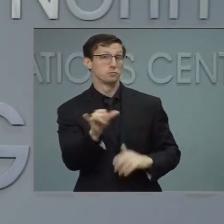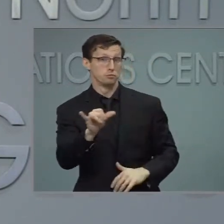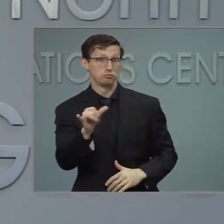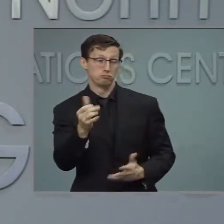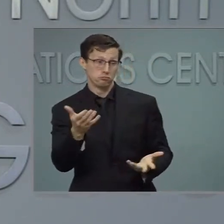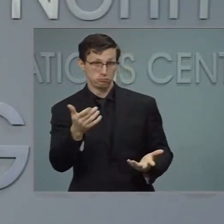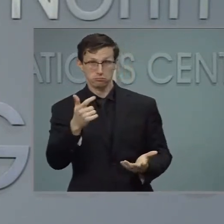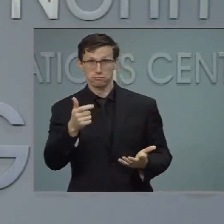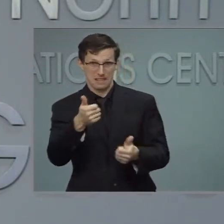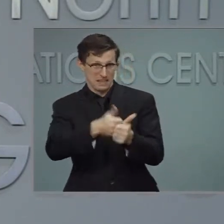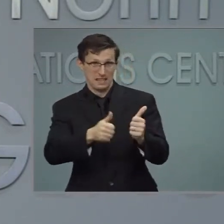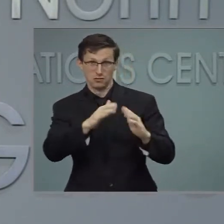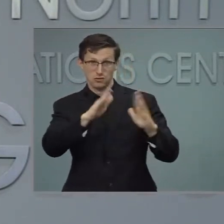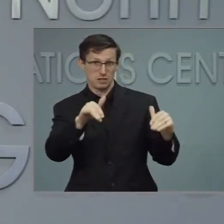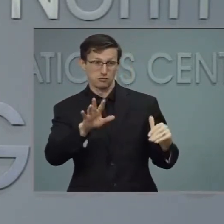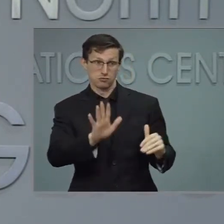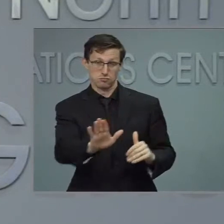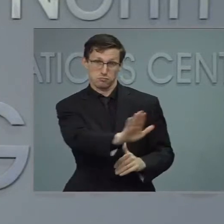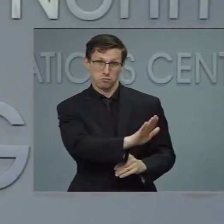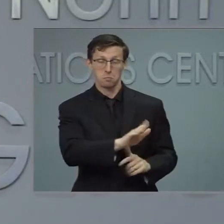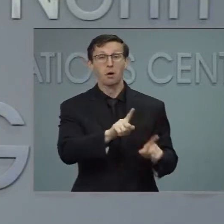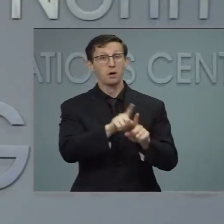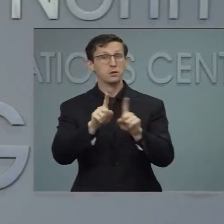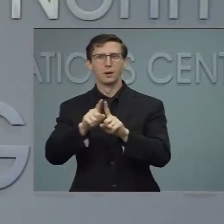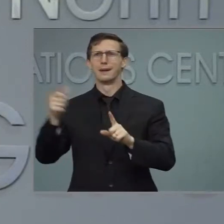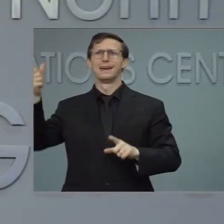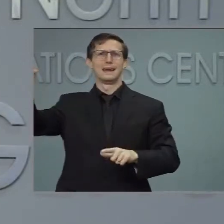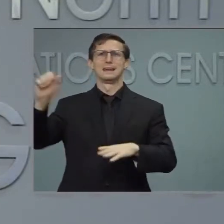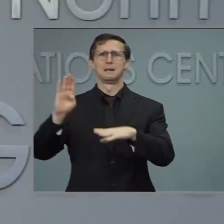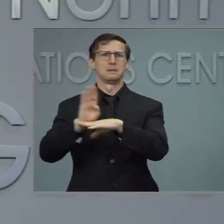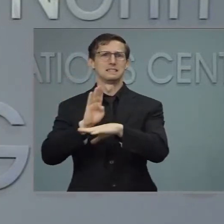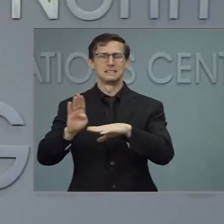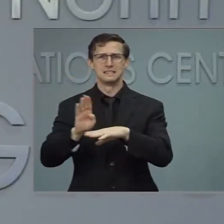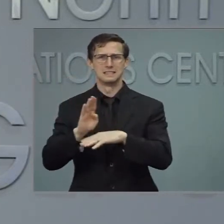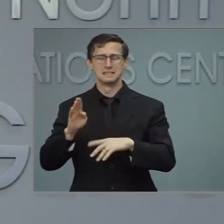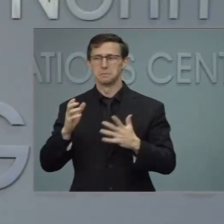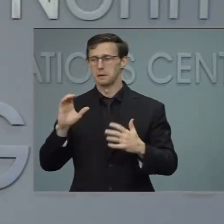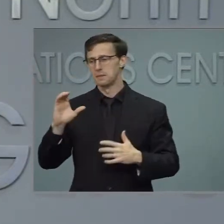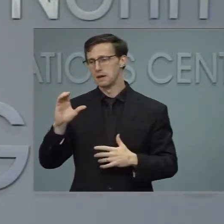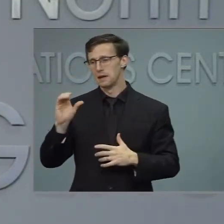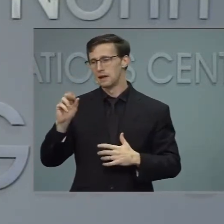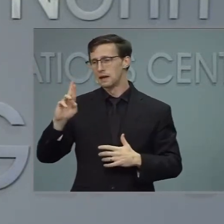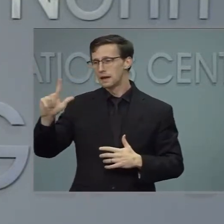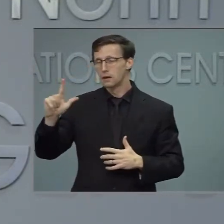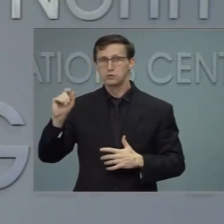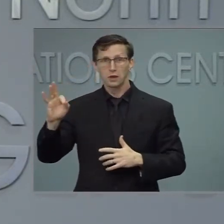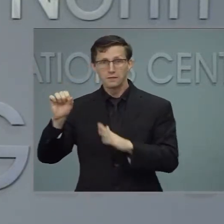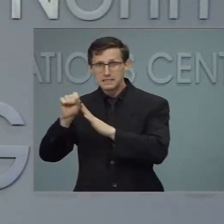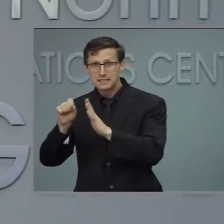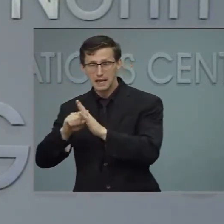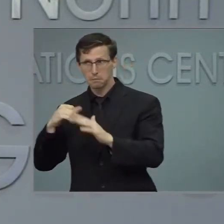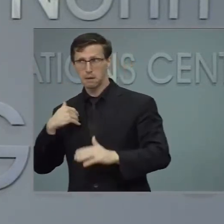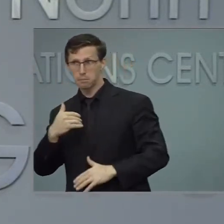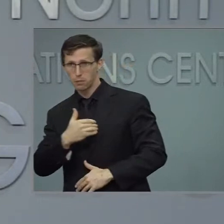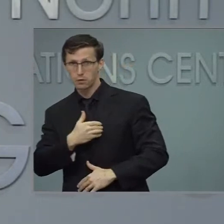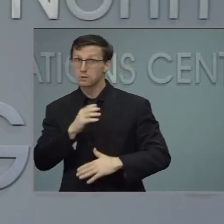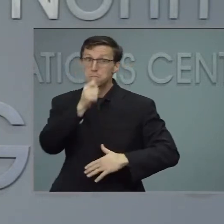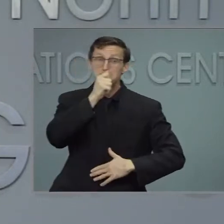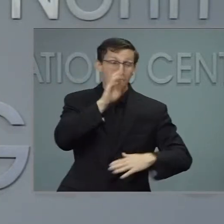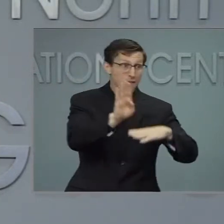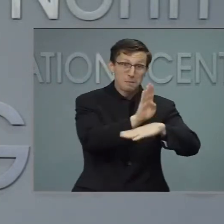all employers throughout the state, whether it be Council of State members, whether it be private businesses, could begin